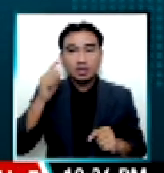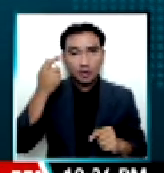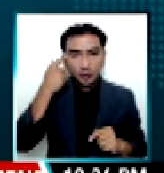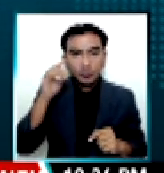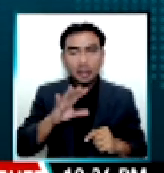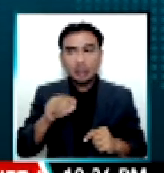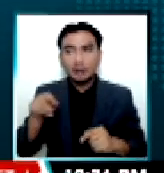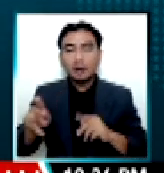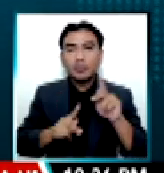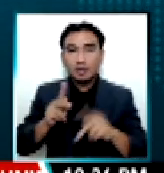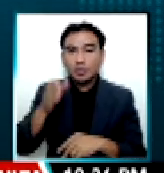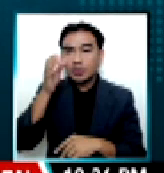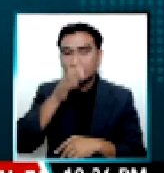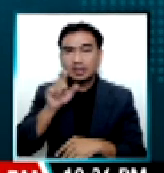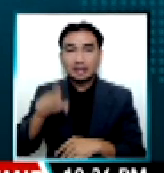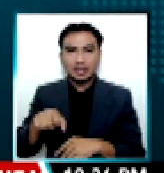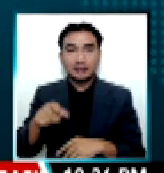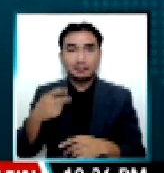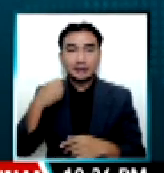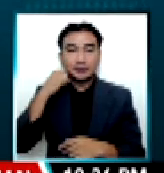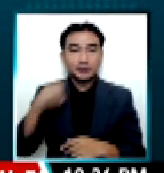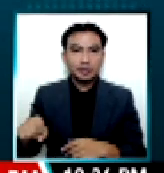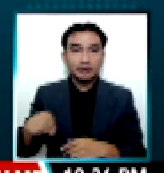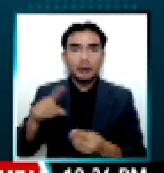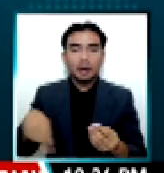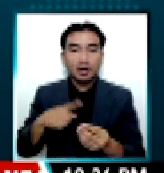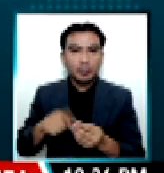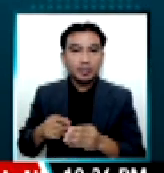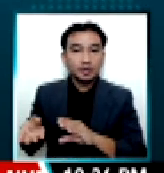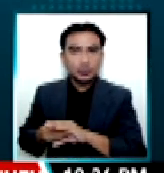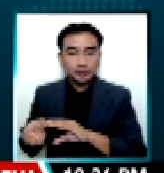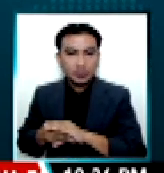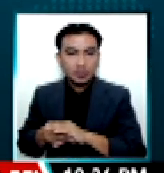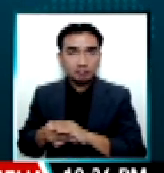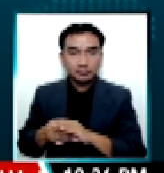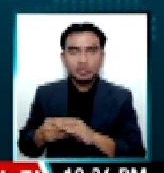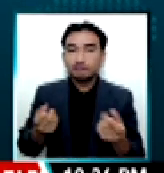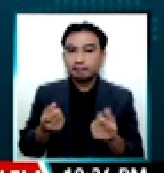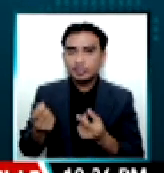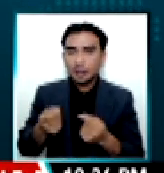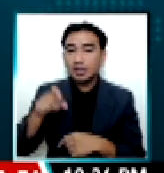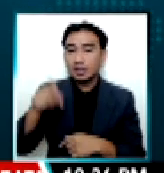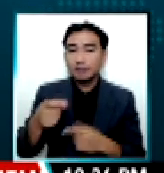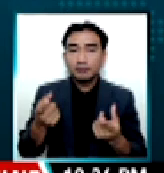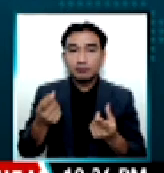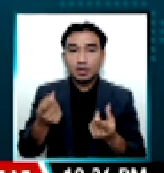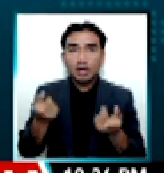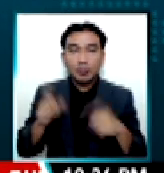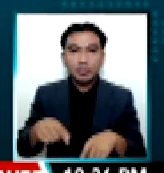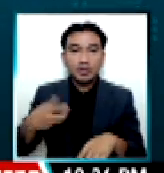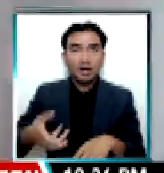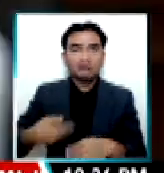that is a violation in the anti-graft and corrupt practices. Doon, pwedeng ma-suspend, fine,